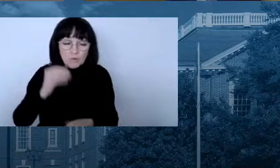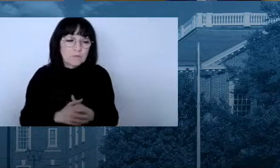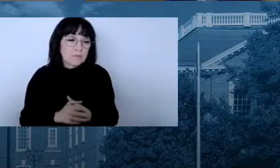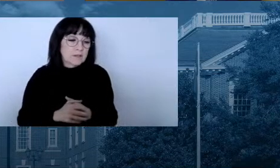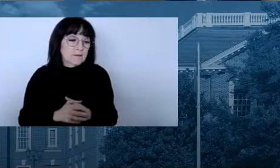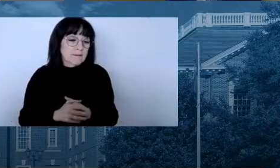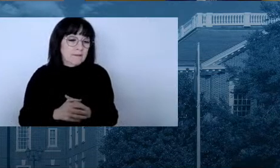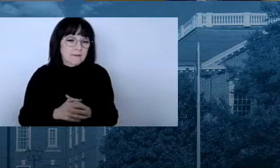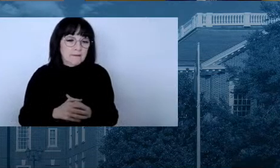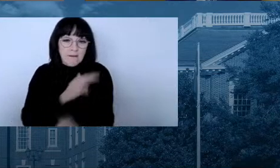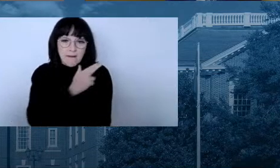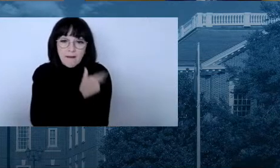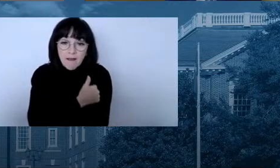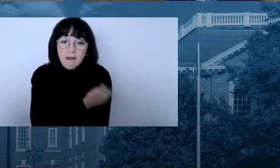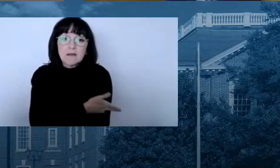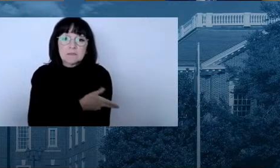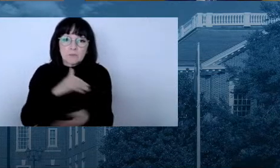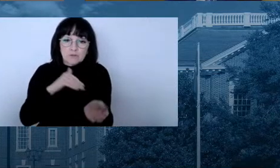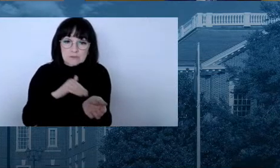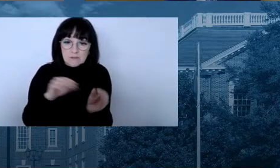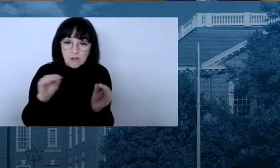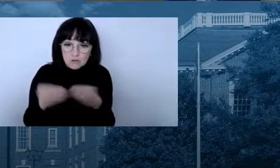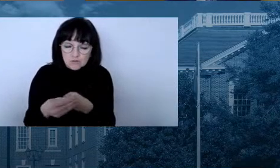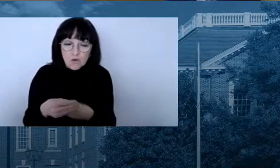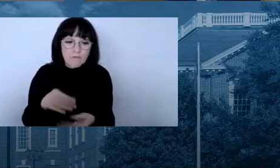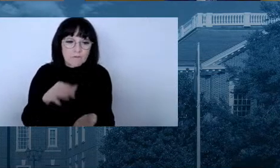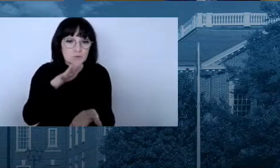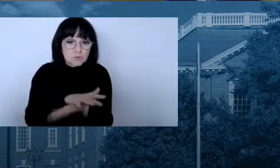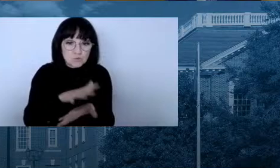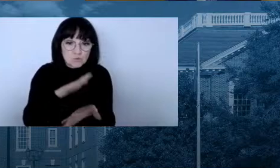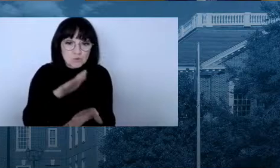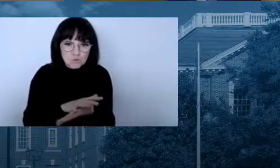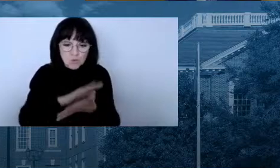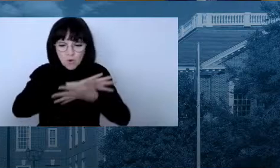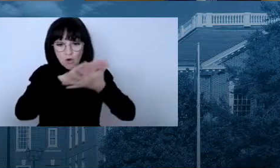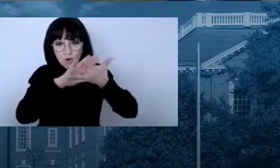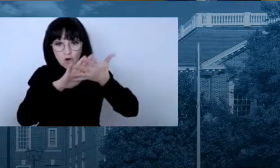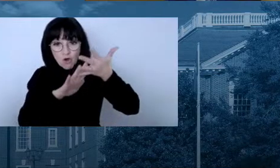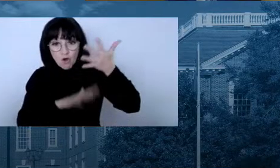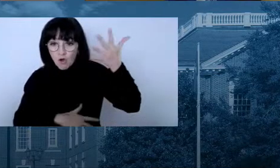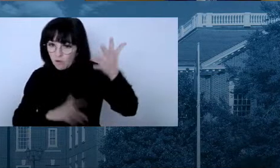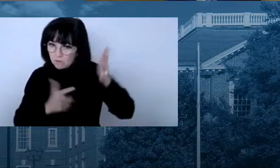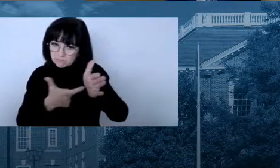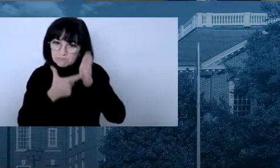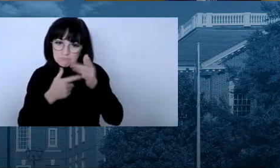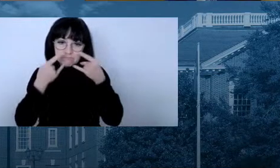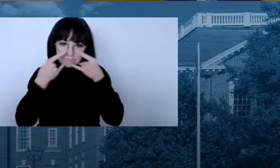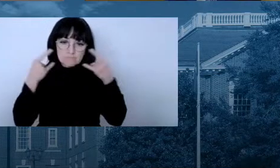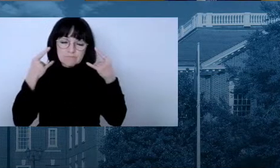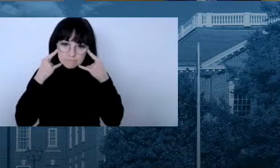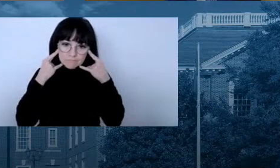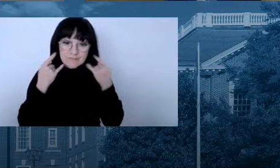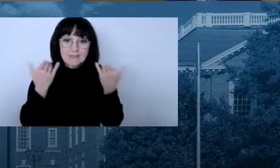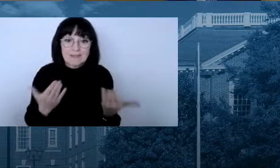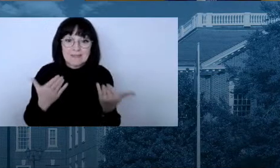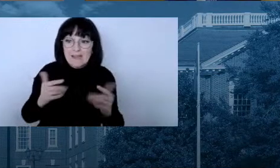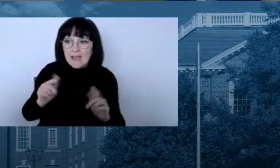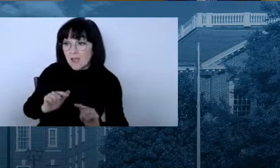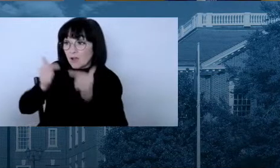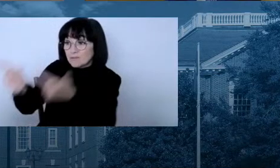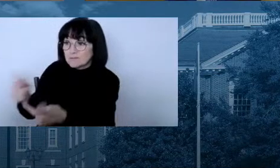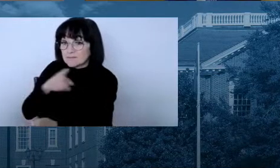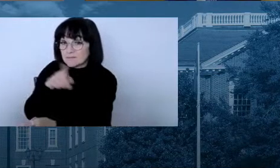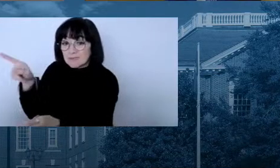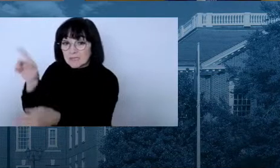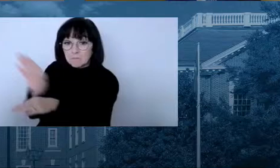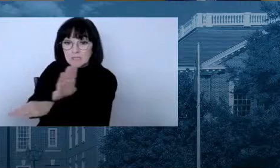our schools, and we struggle to maintain all those and keep them effective. And I think by and large they all, and a lot